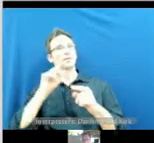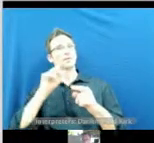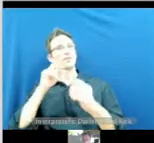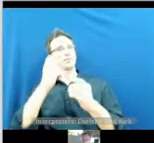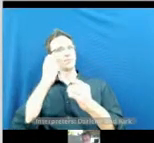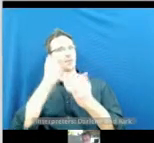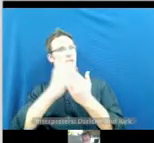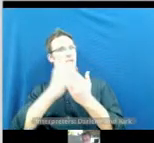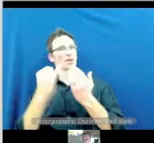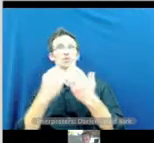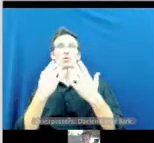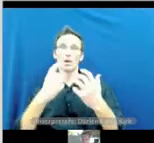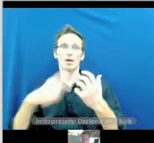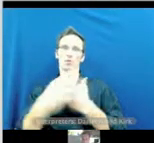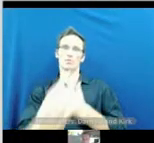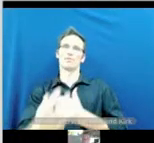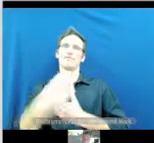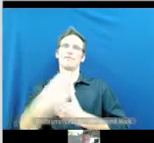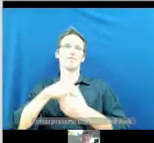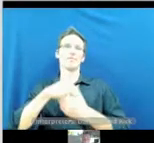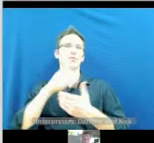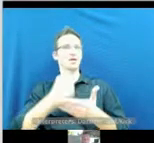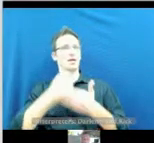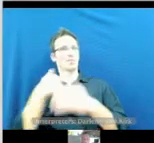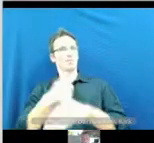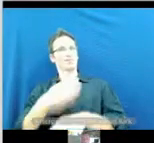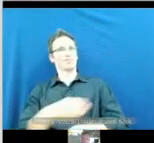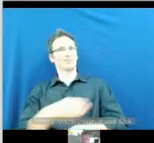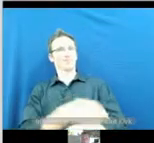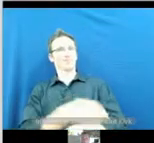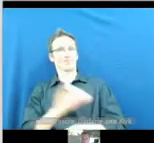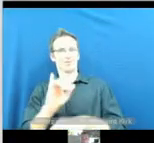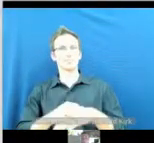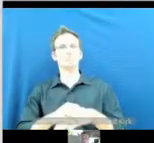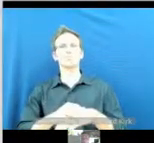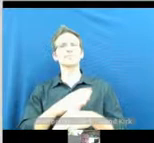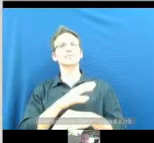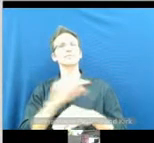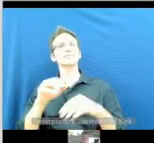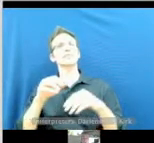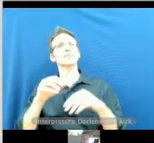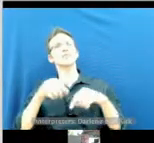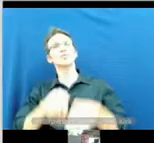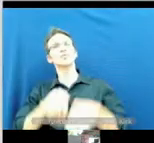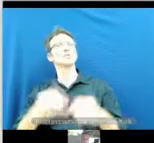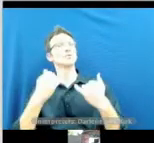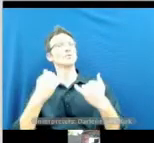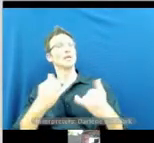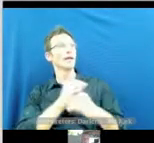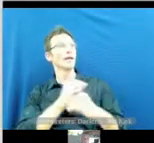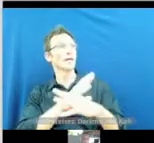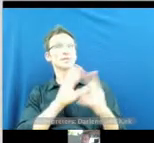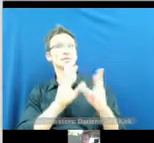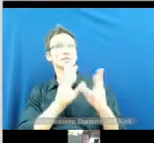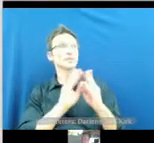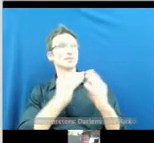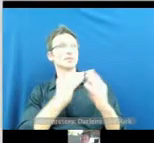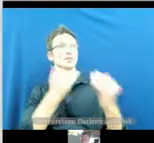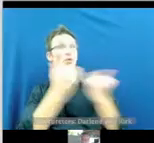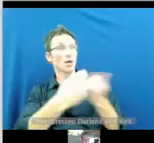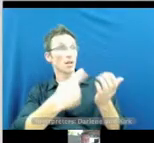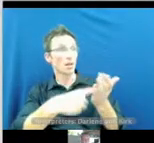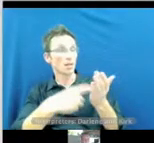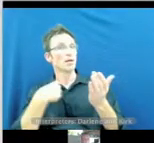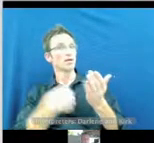absolutely, because our concern, and this was our concern even with the conference call I was on today, was the student is already a